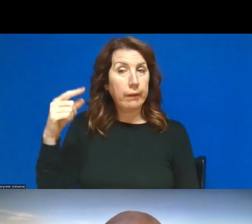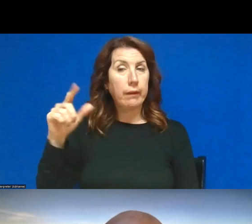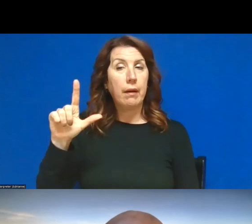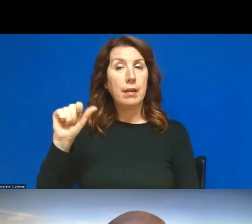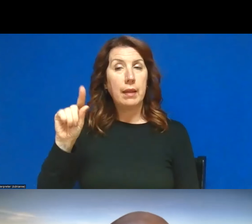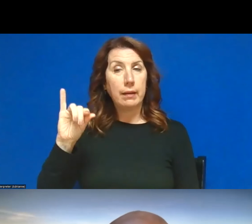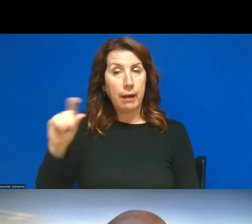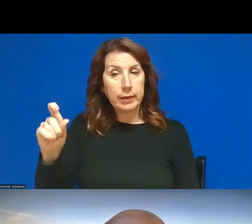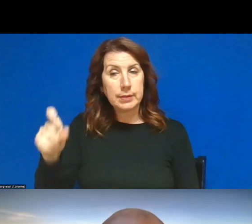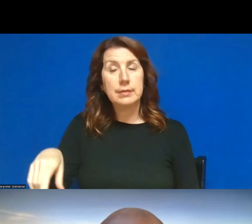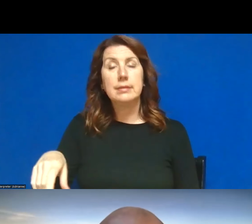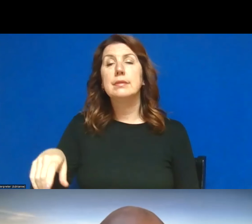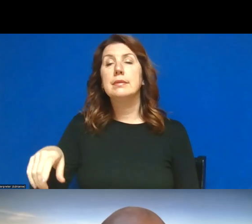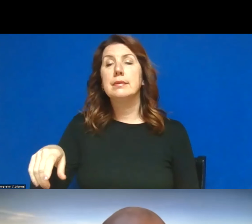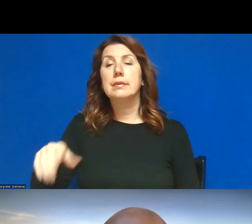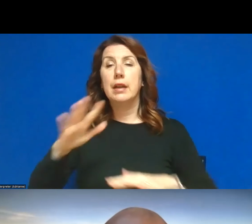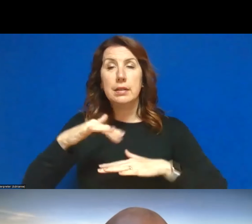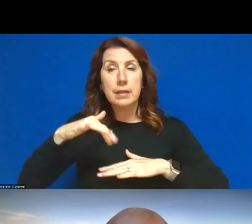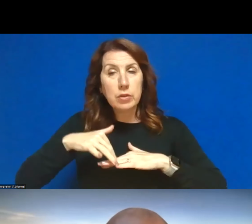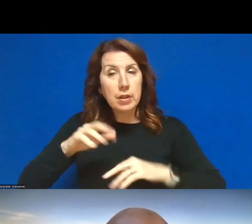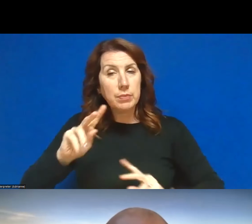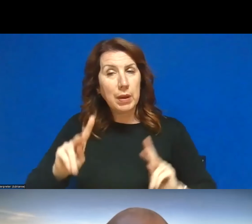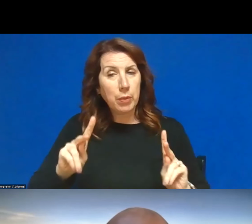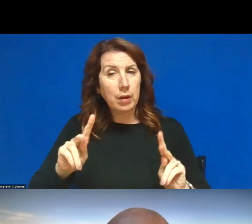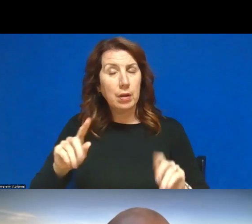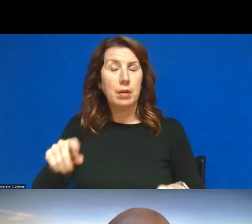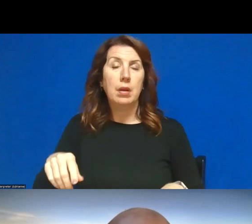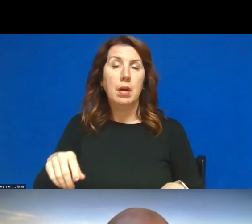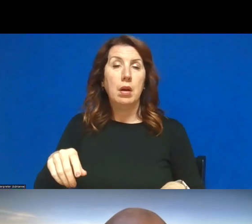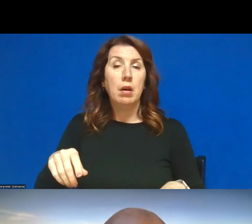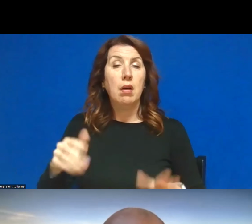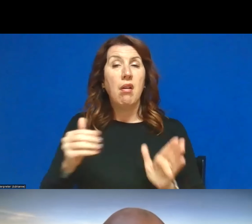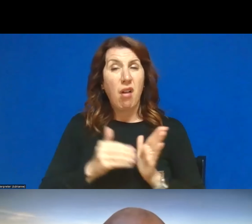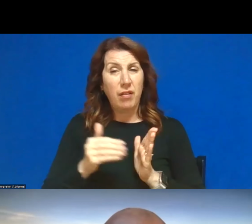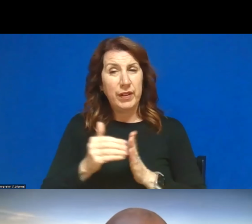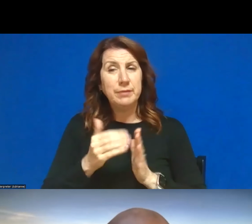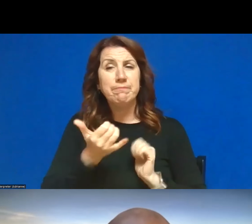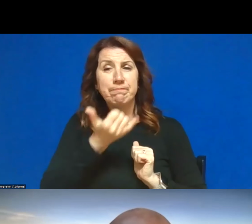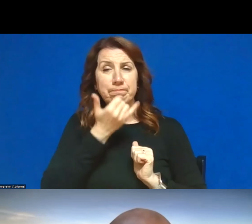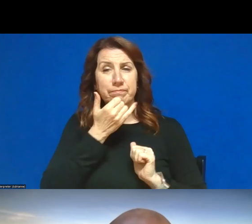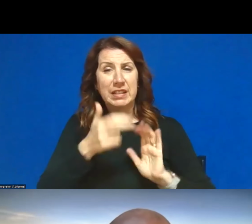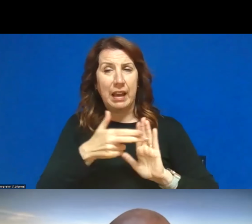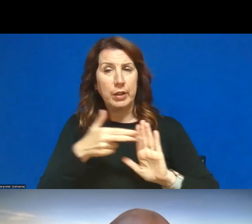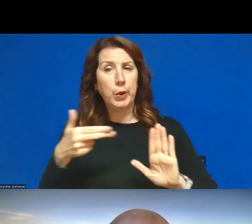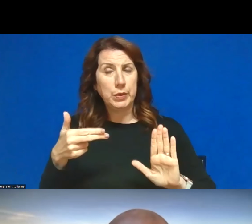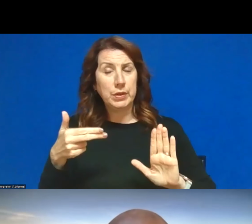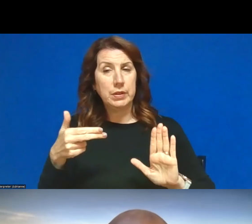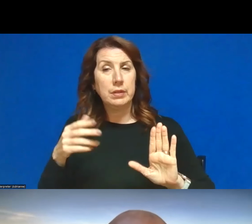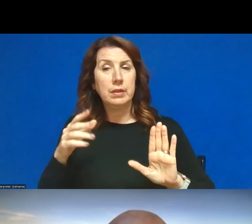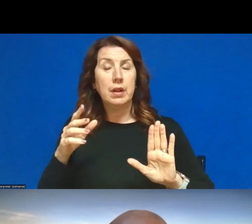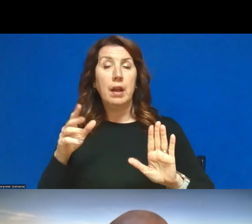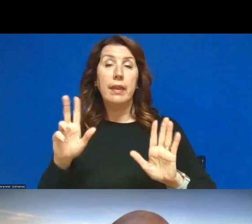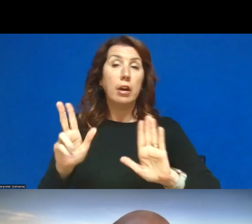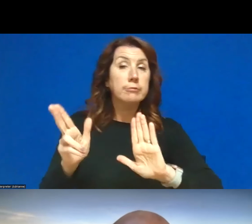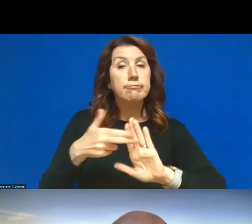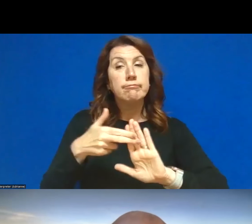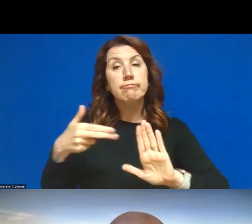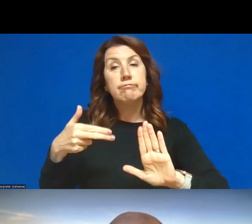people, Indigenous people are very often misdiagnosed, given the diagnoses